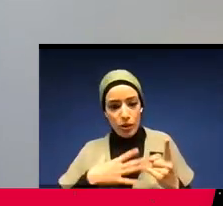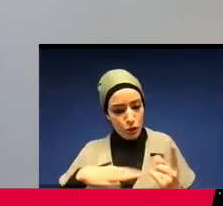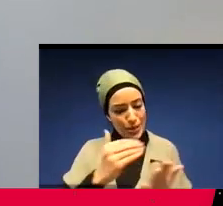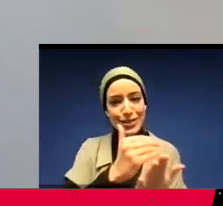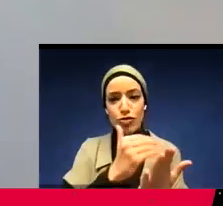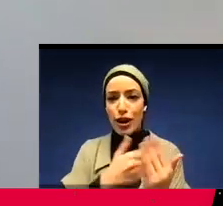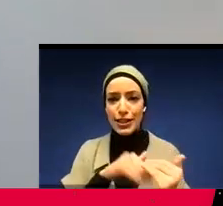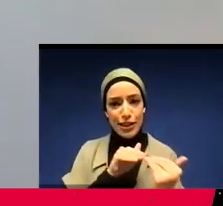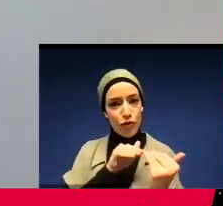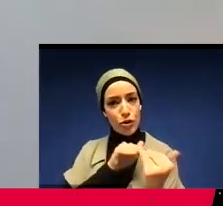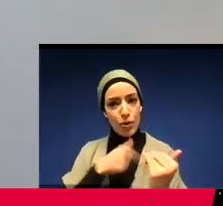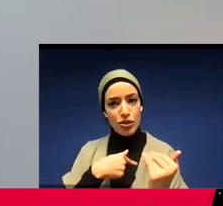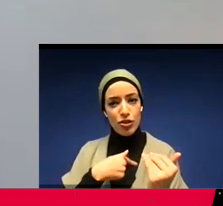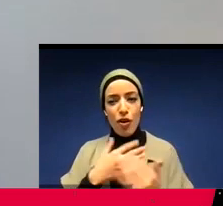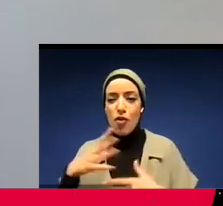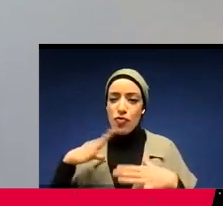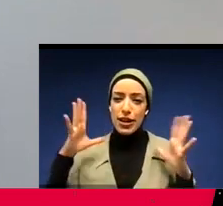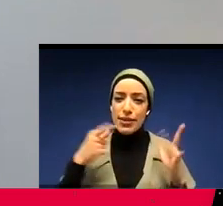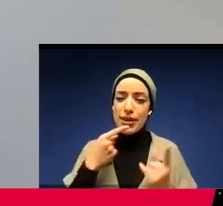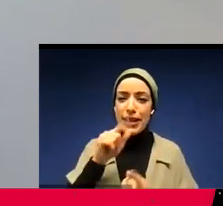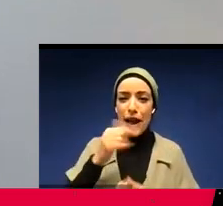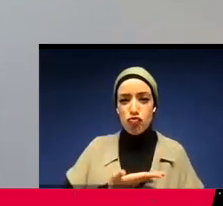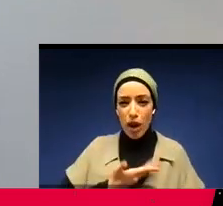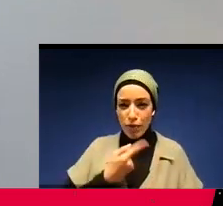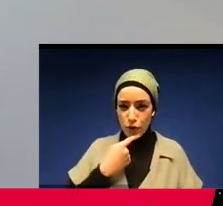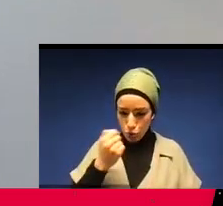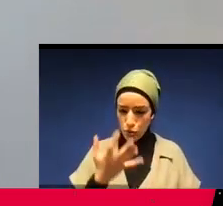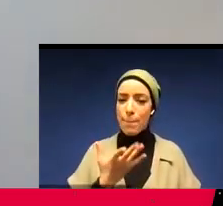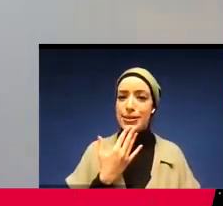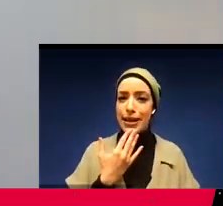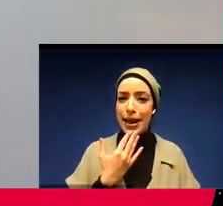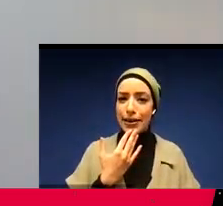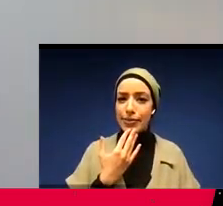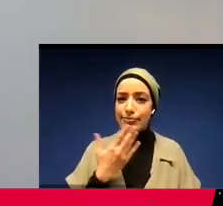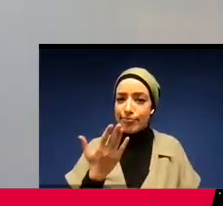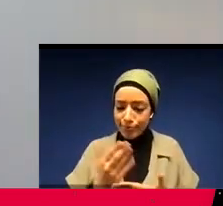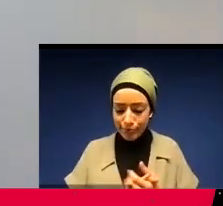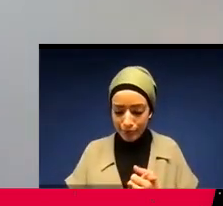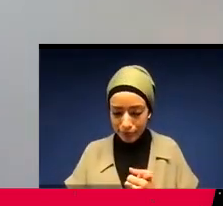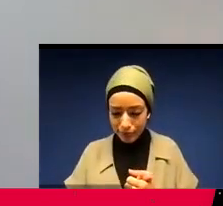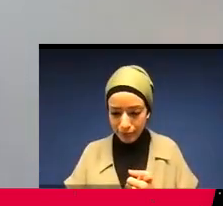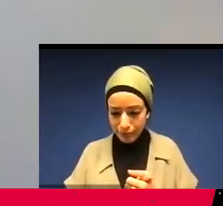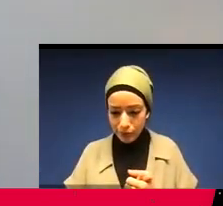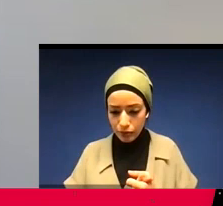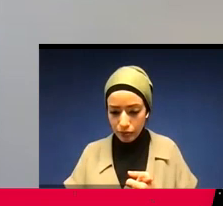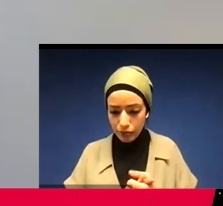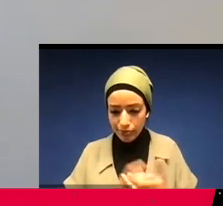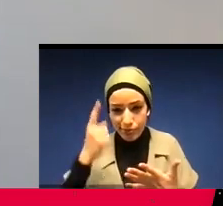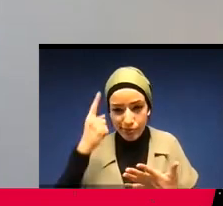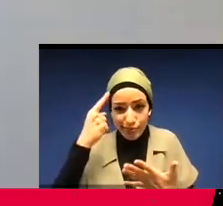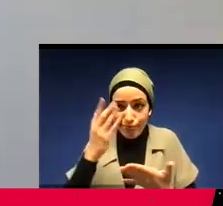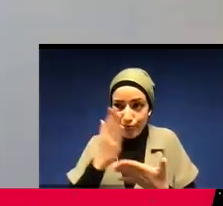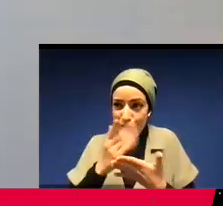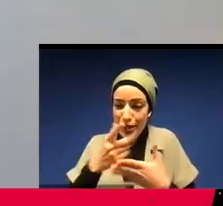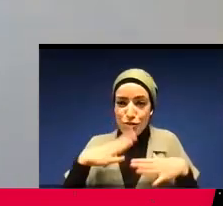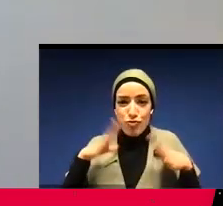criteria. Freedom is the right to choose to make mistakes if it means another reality. So I